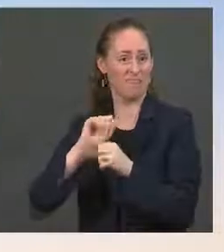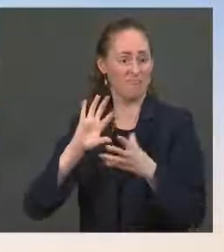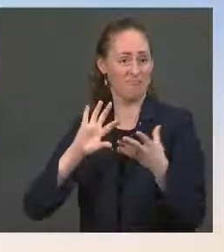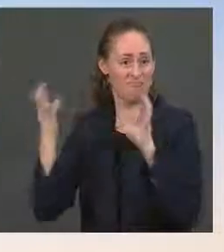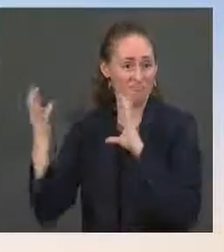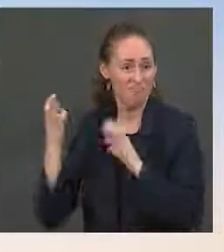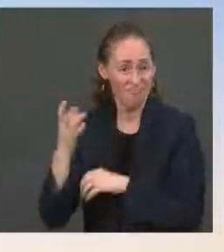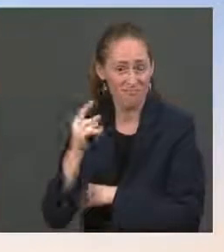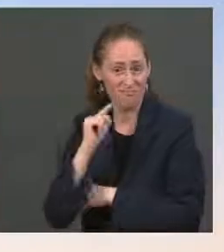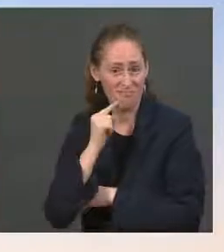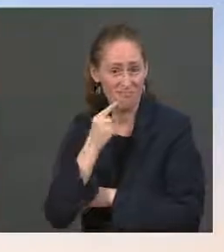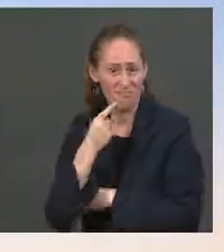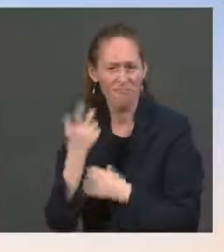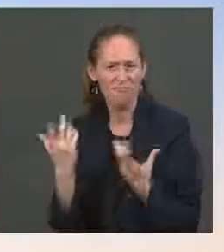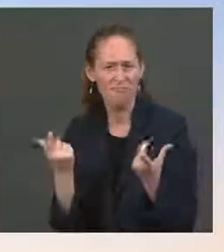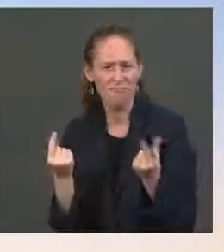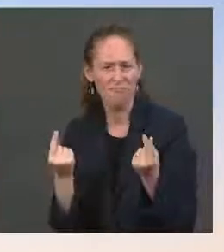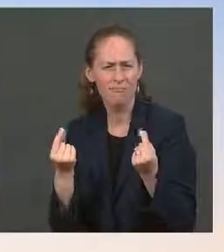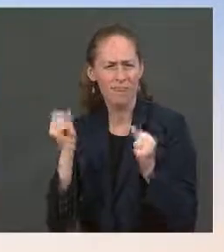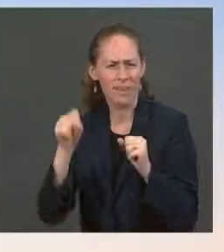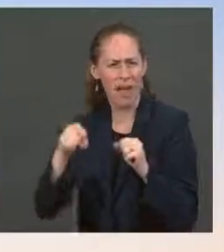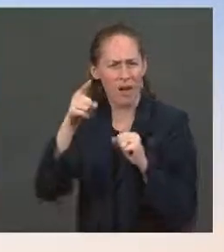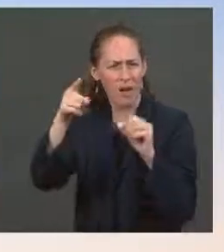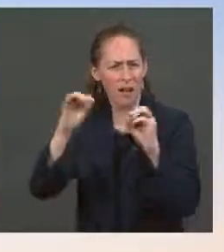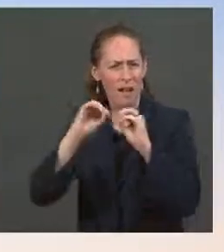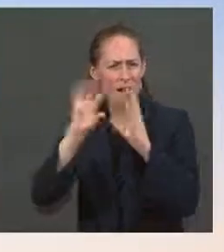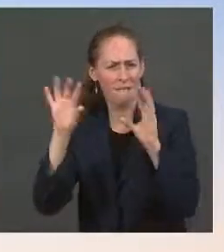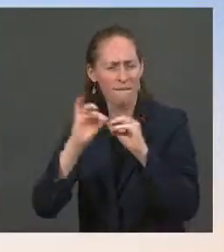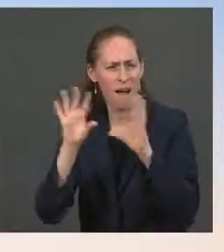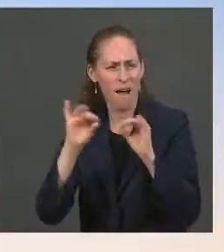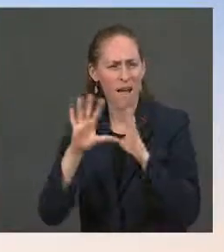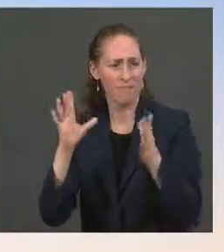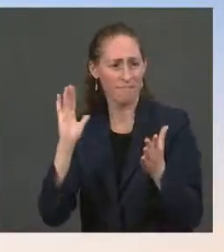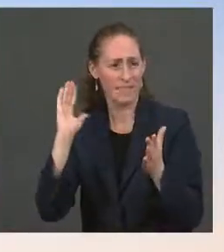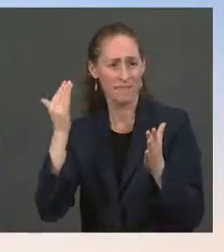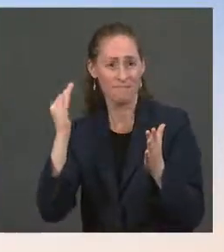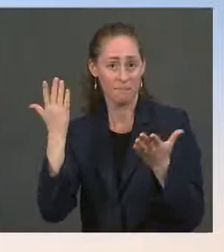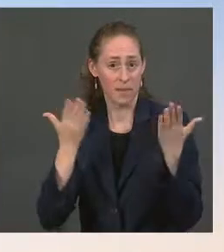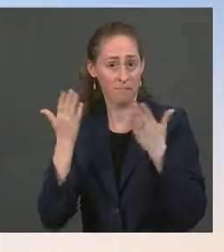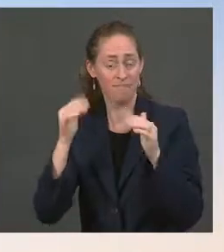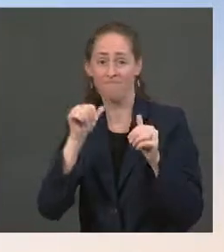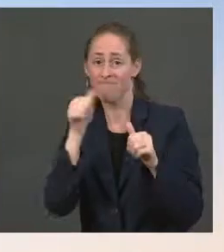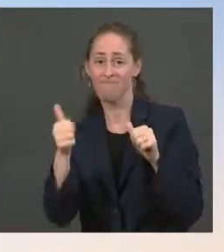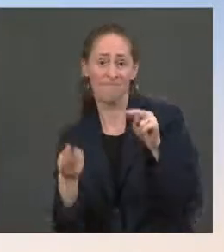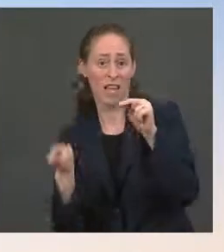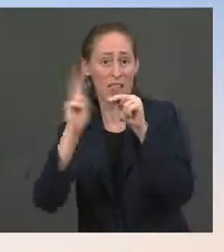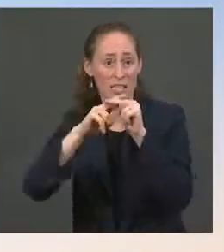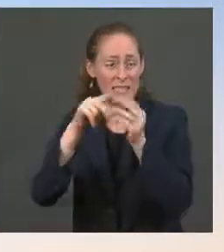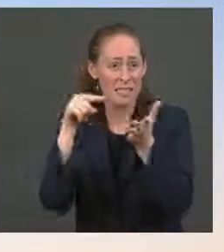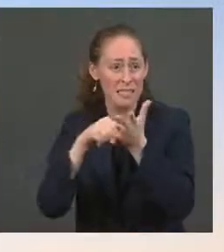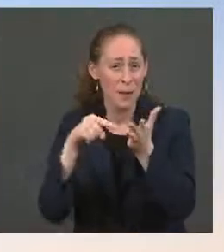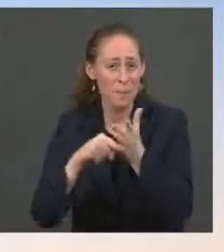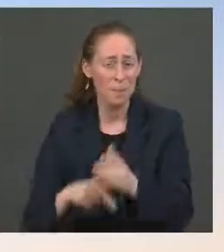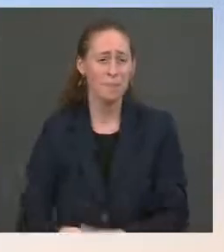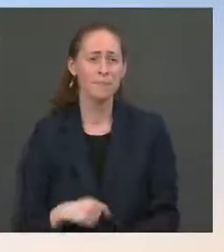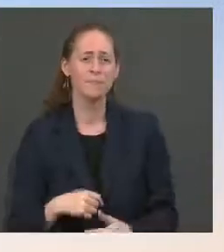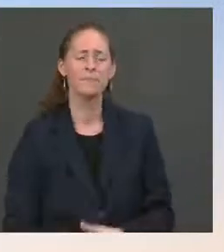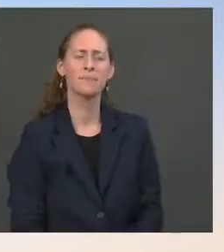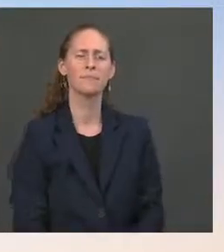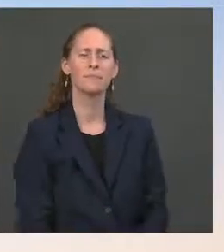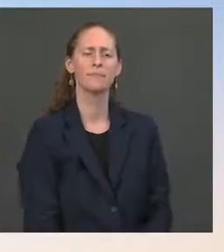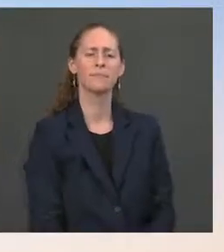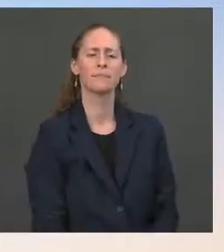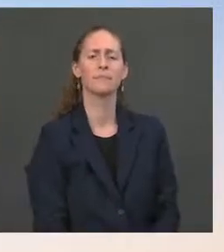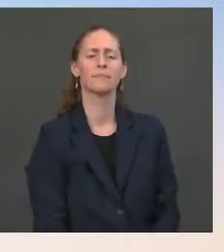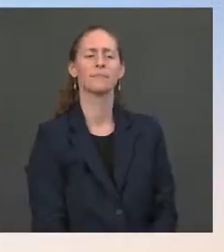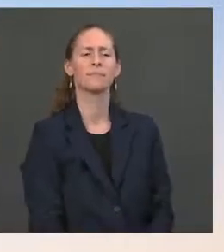an inevitable at where we are today? No, he also said in the same set of remarks or in comments, that he couldn't